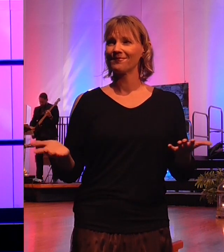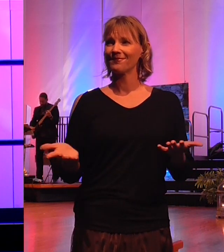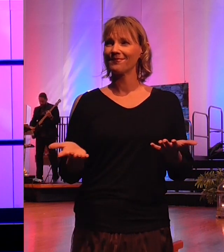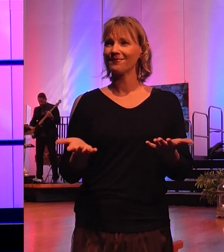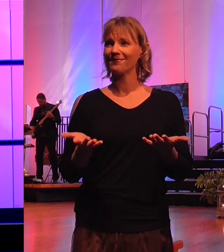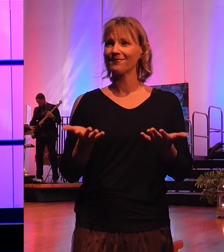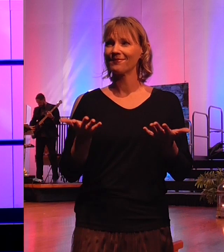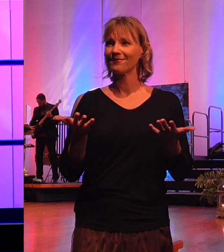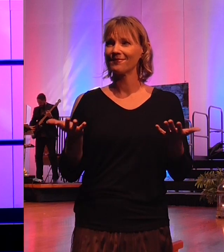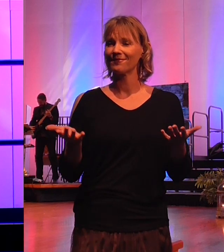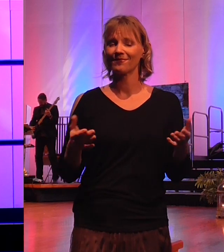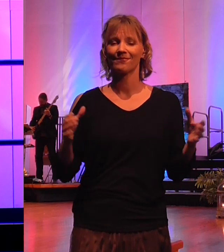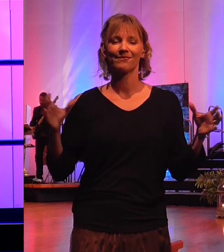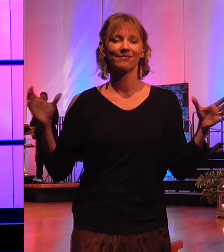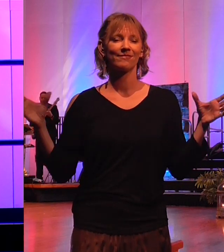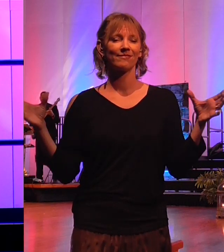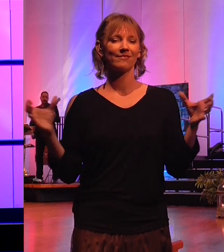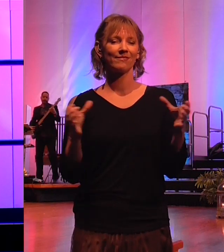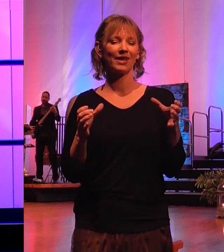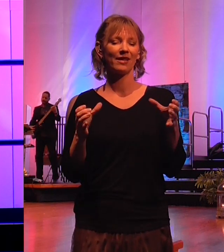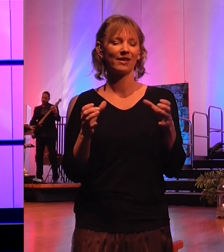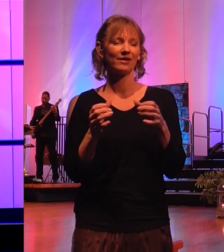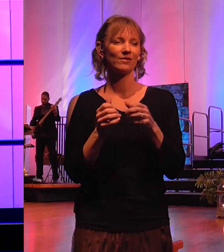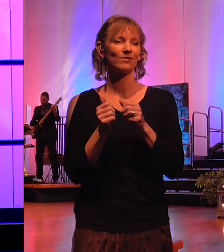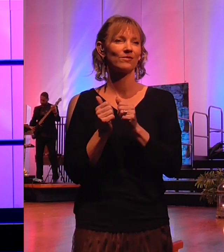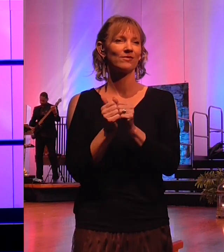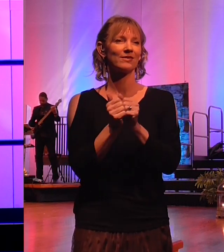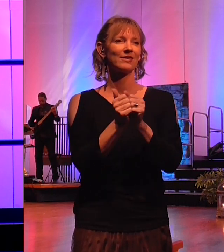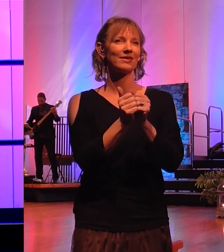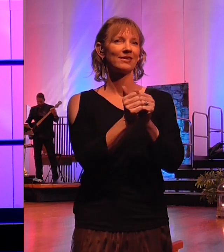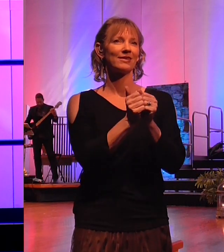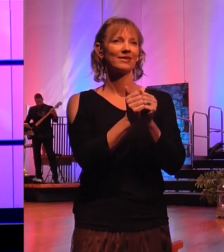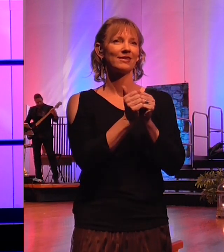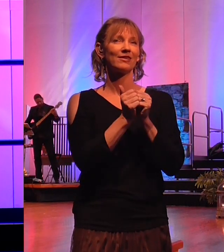gathered together in this place.